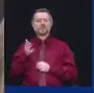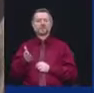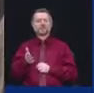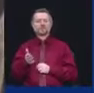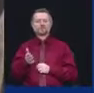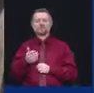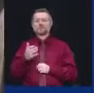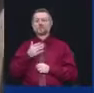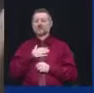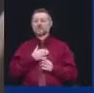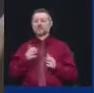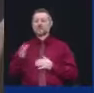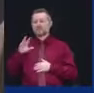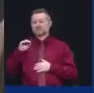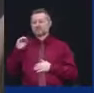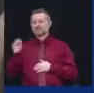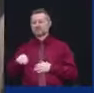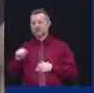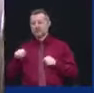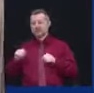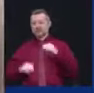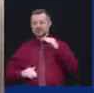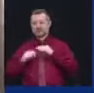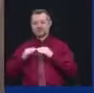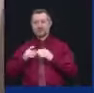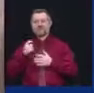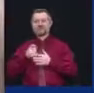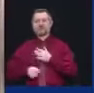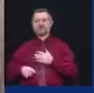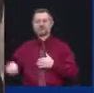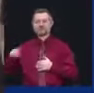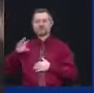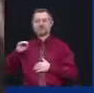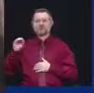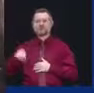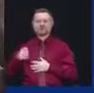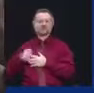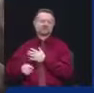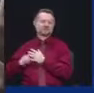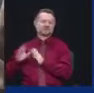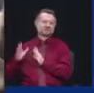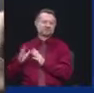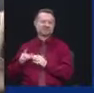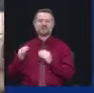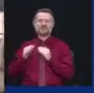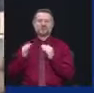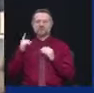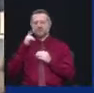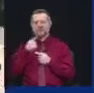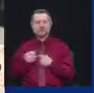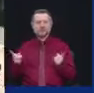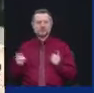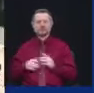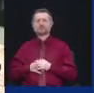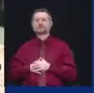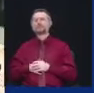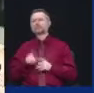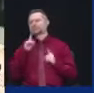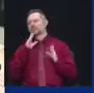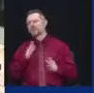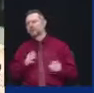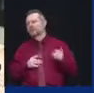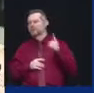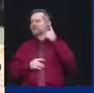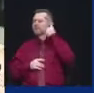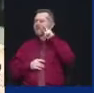at a 50% capacity, then we'll charge the vendors a 50% of their usual rate to make it fair for everybody. And Governor, in terms of the curfew, what